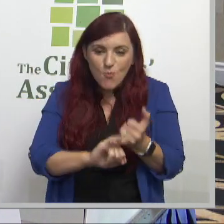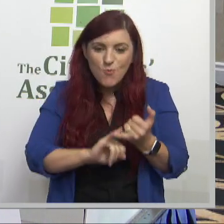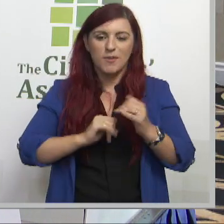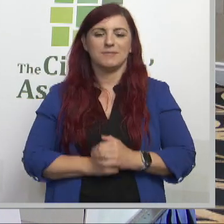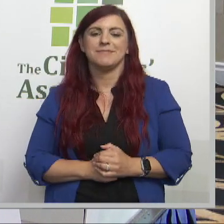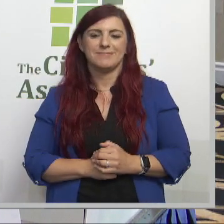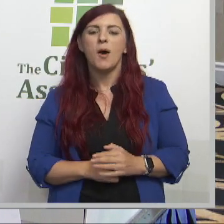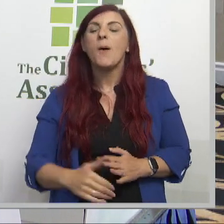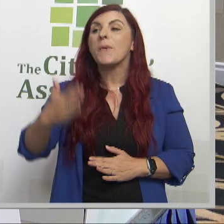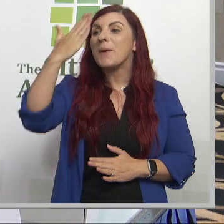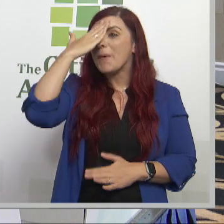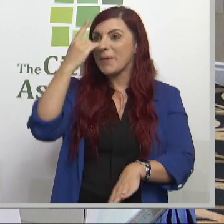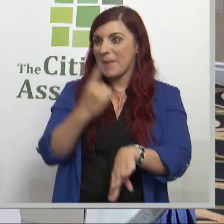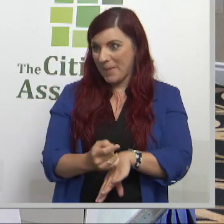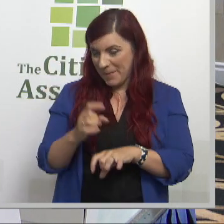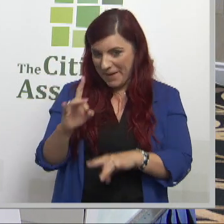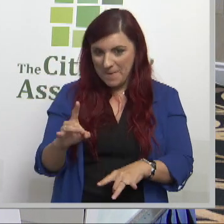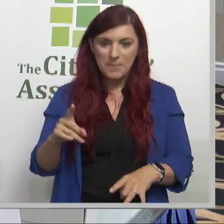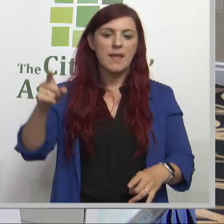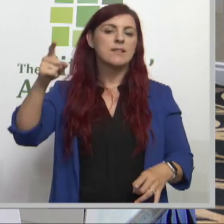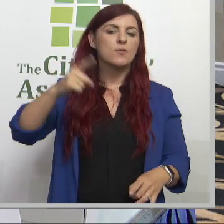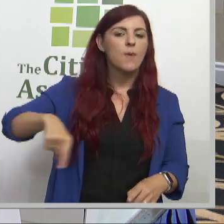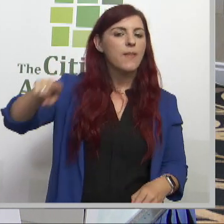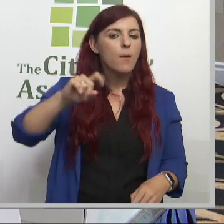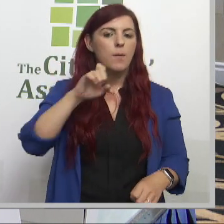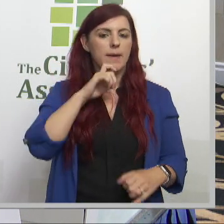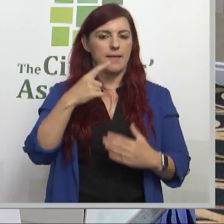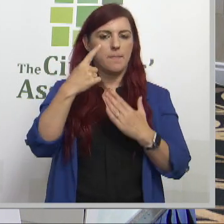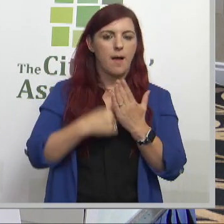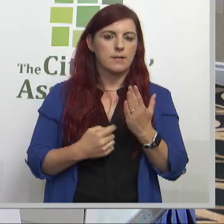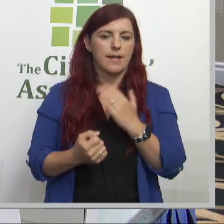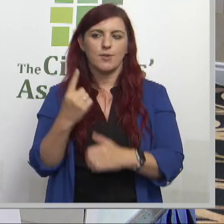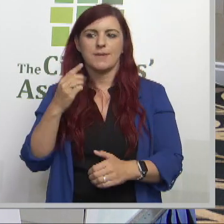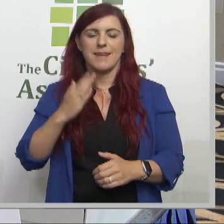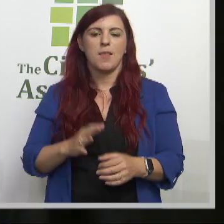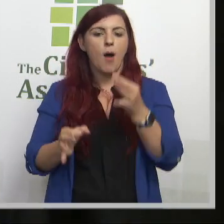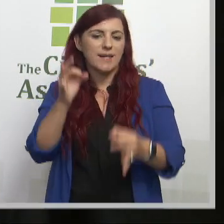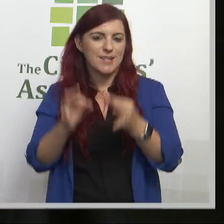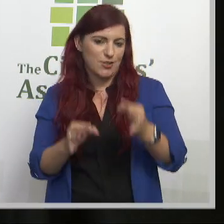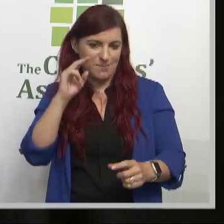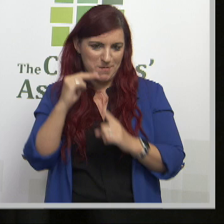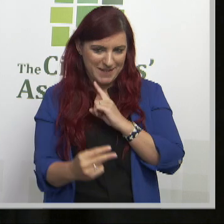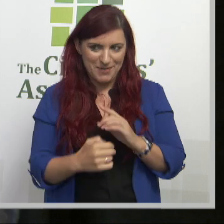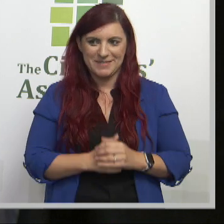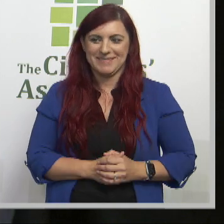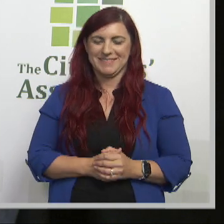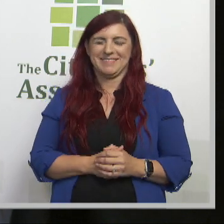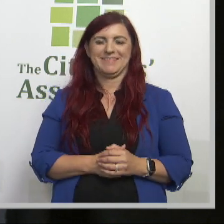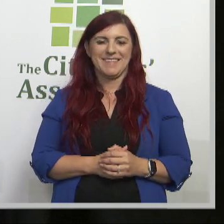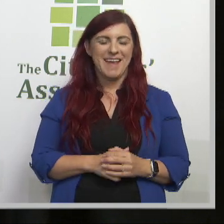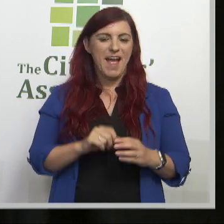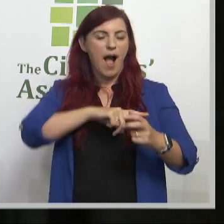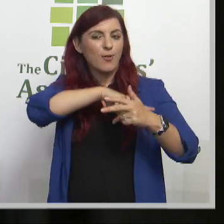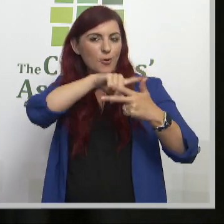We all know who they are, so, well, they're going to be the politicians, right? So this is the politics. And those